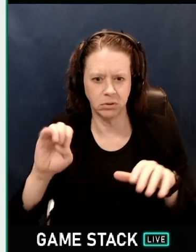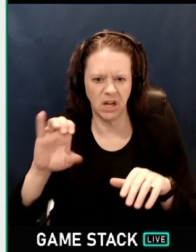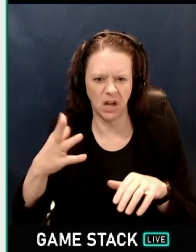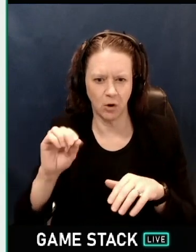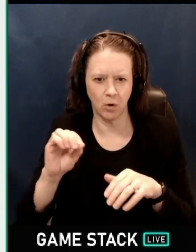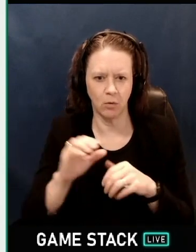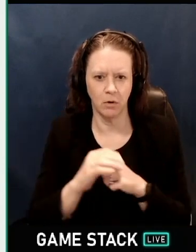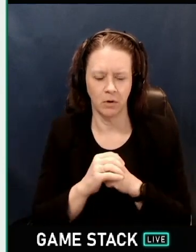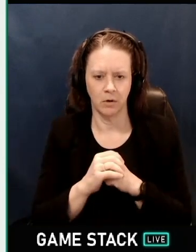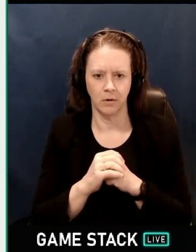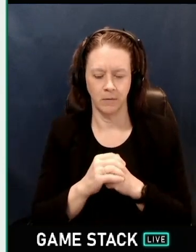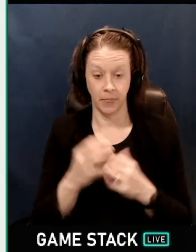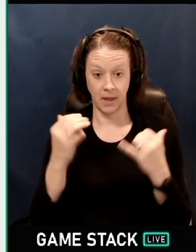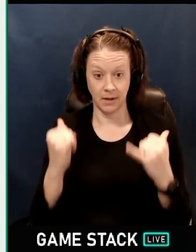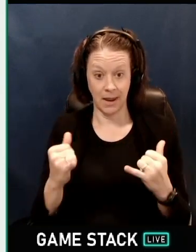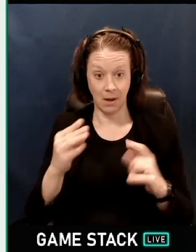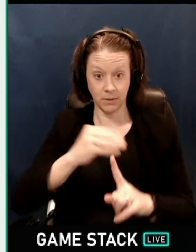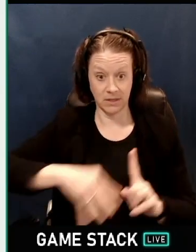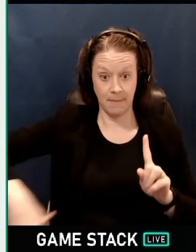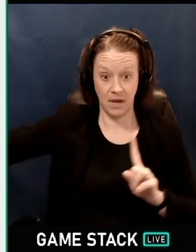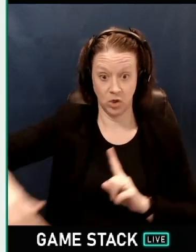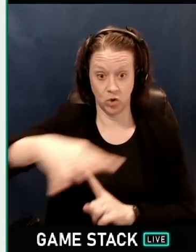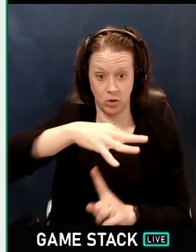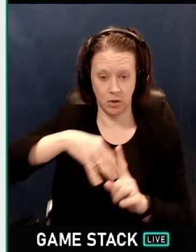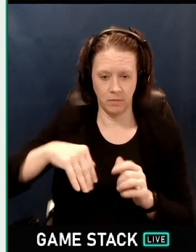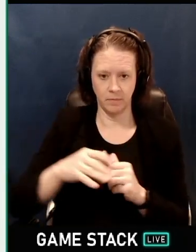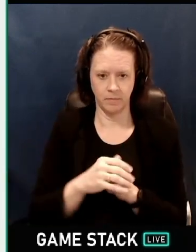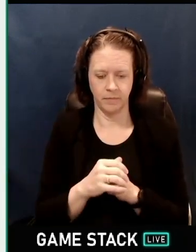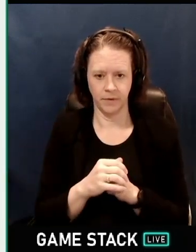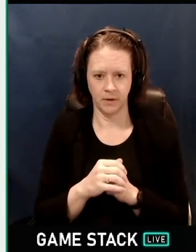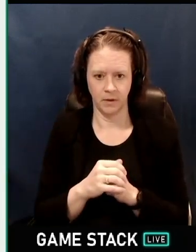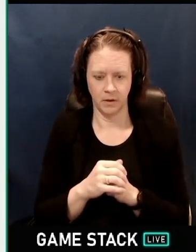And now to spatially rendered.